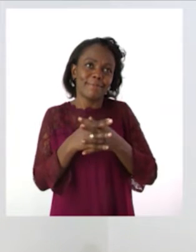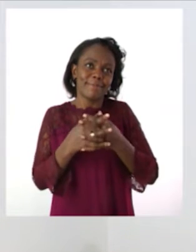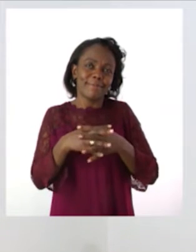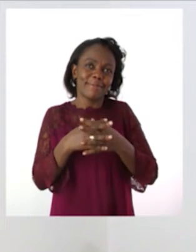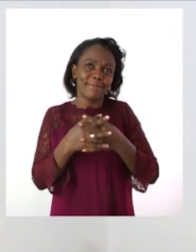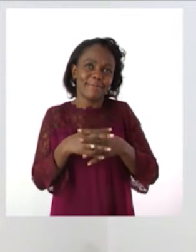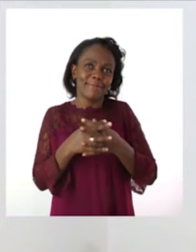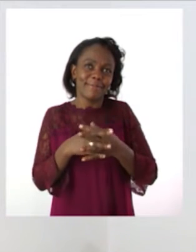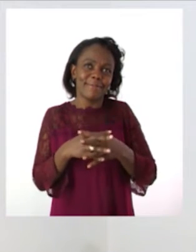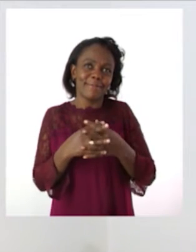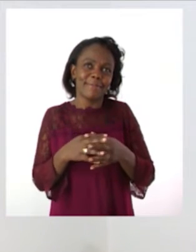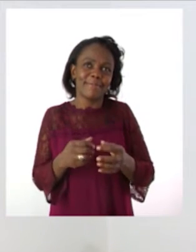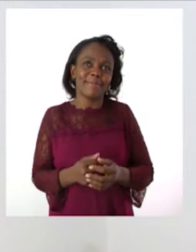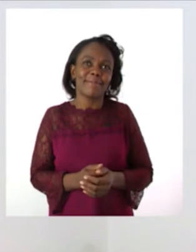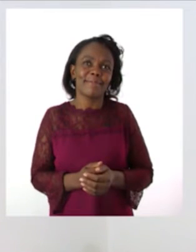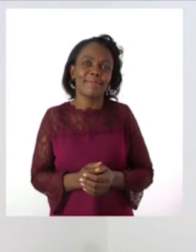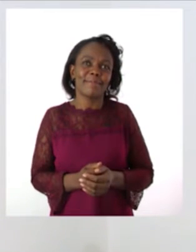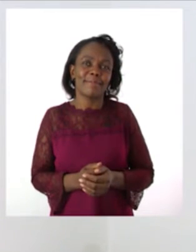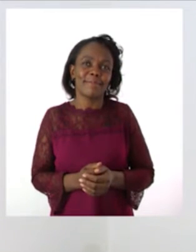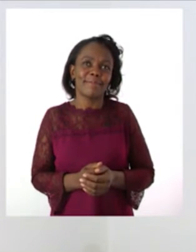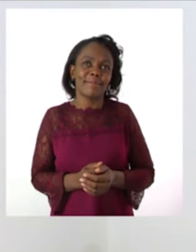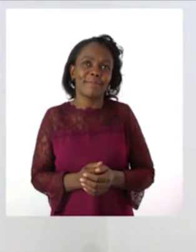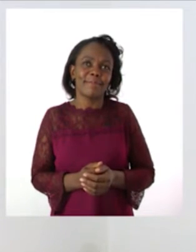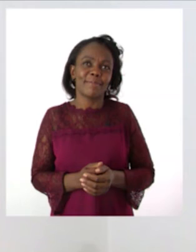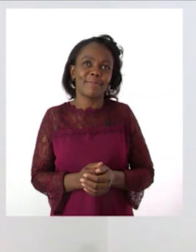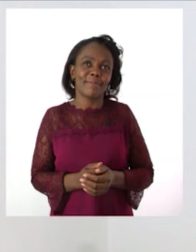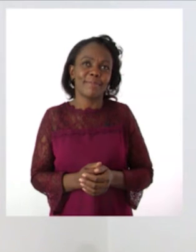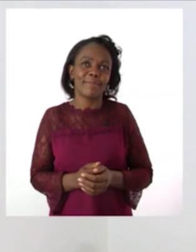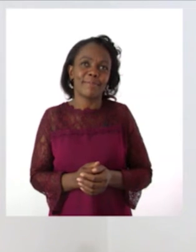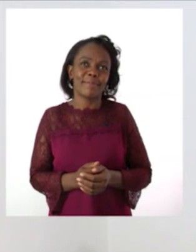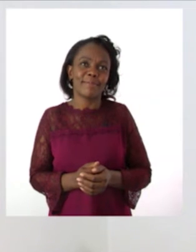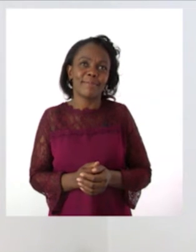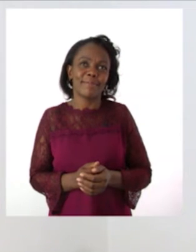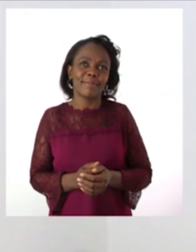the fingers. There, you got it.